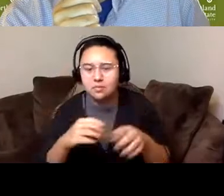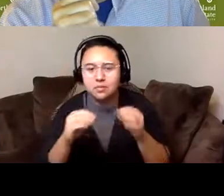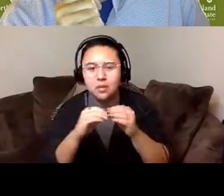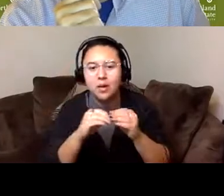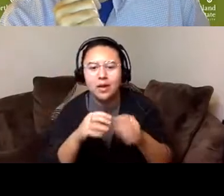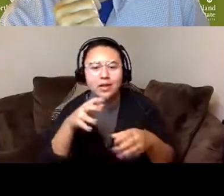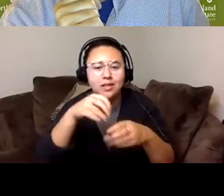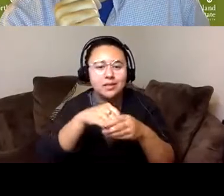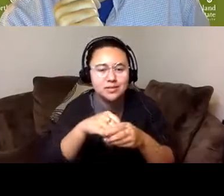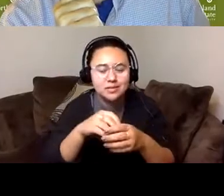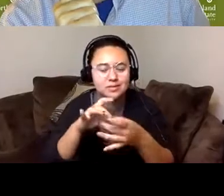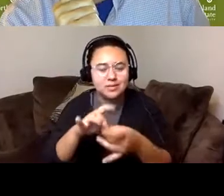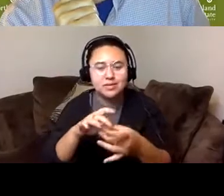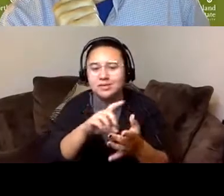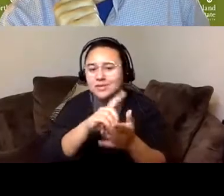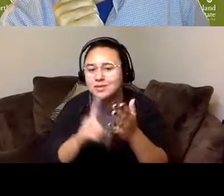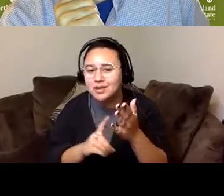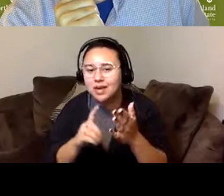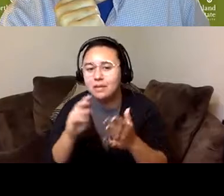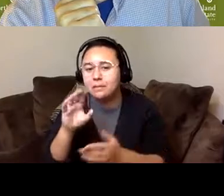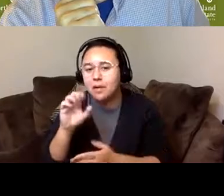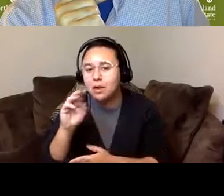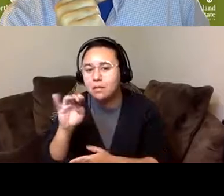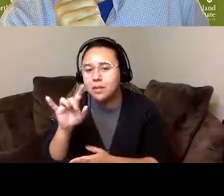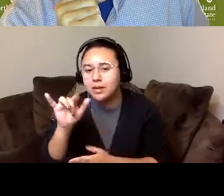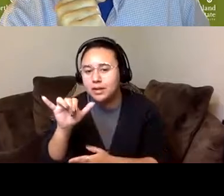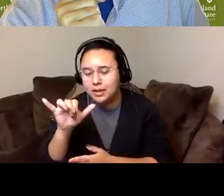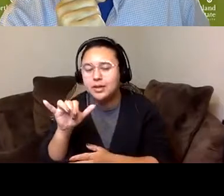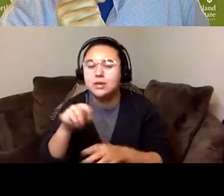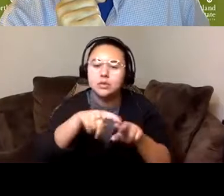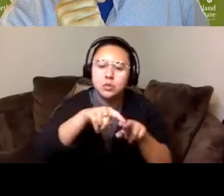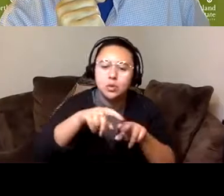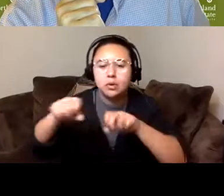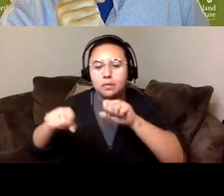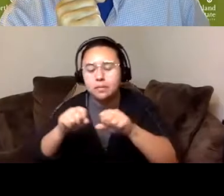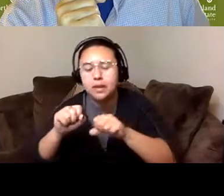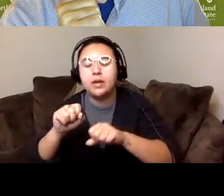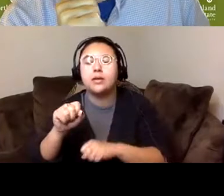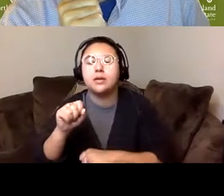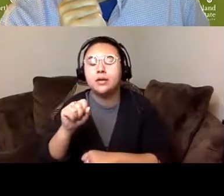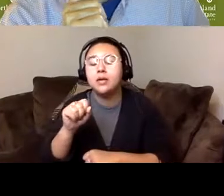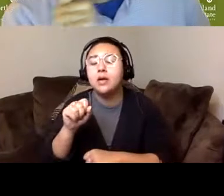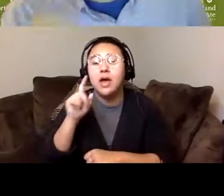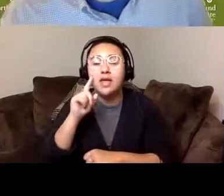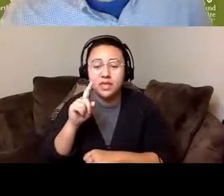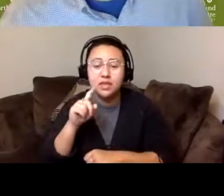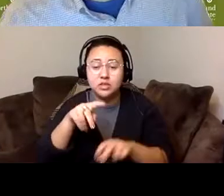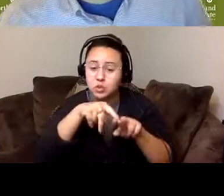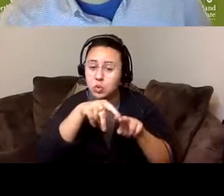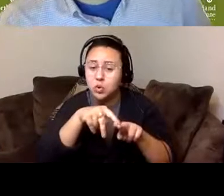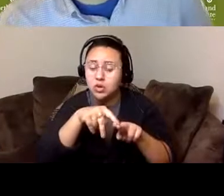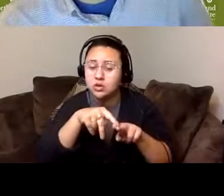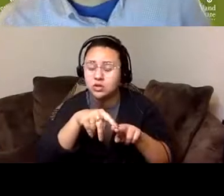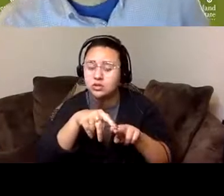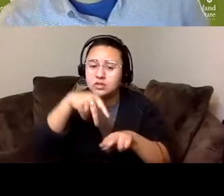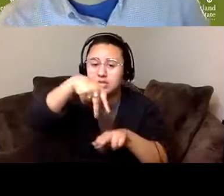the micromobility devices that we're putting out there. And I think, you know, while scooters, stand-up scooters are great for some folks, they may not be good for